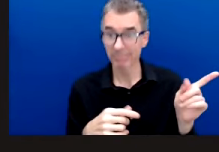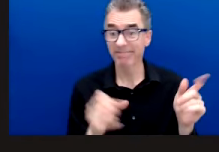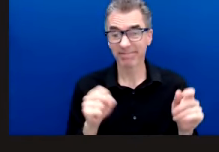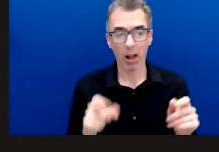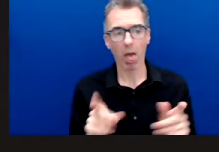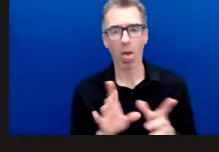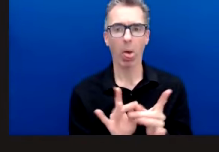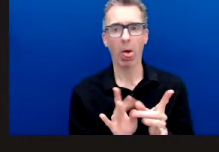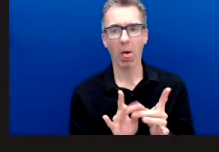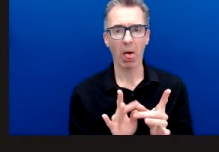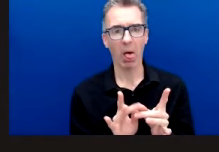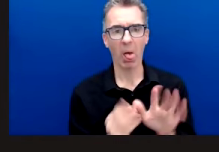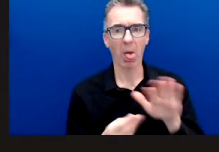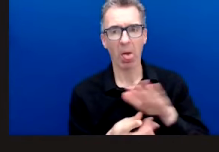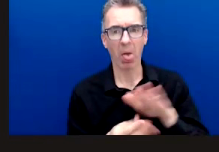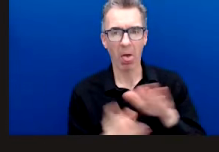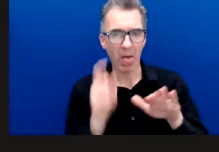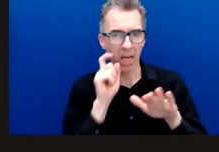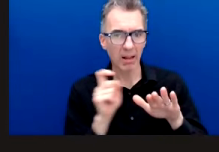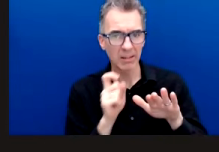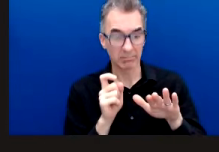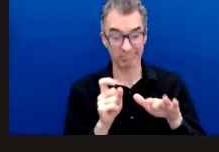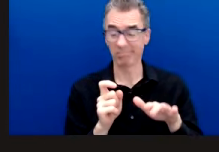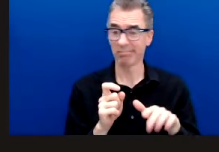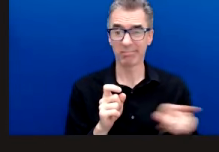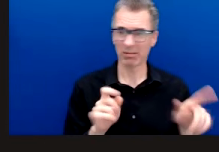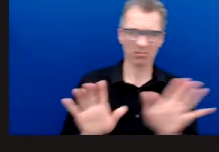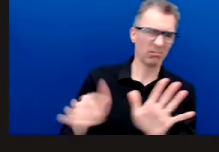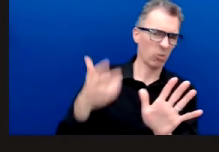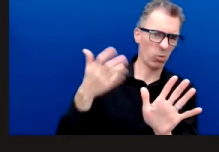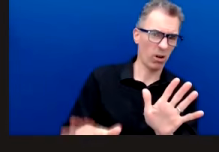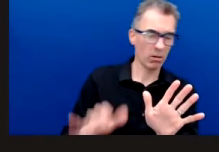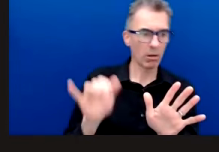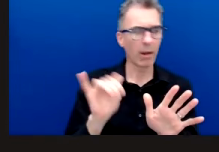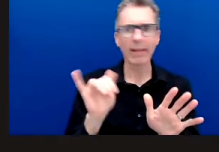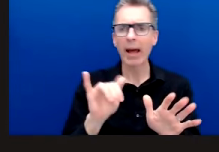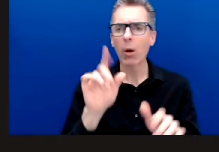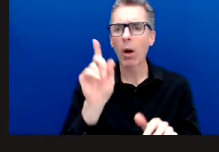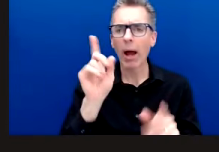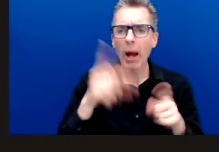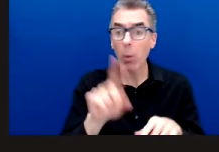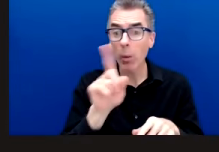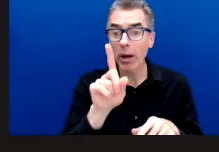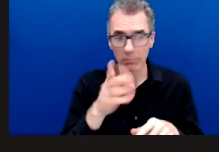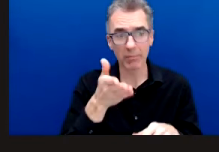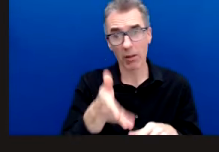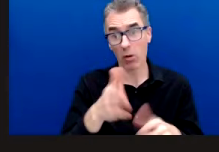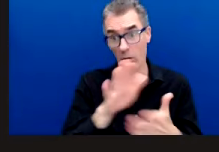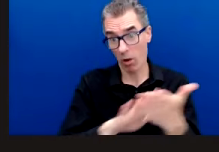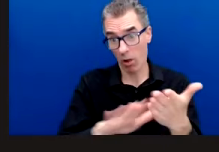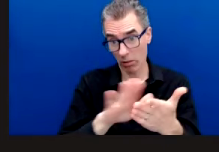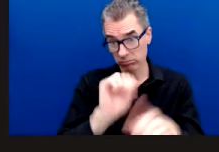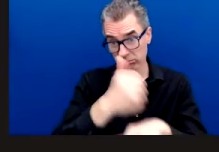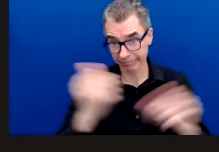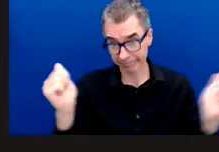subjective and is also unwelcome. It's happening in the context of a college-sponsored event where there's both like